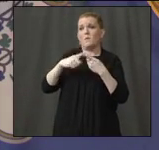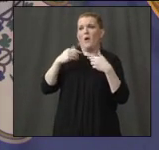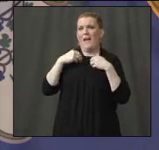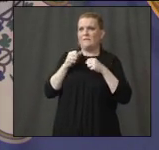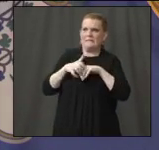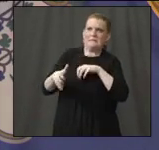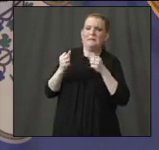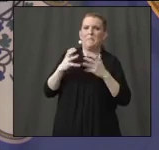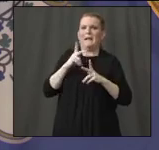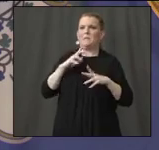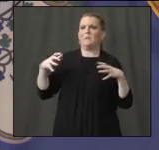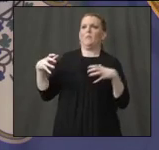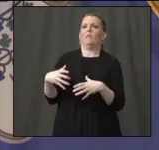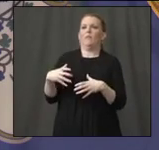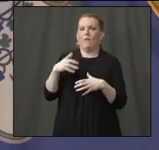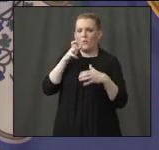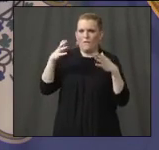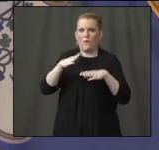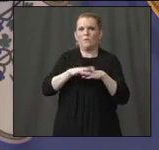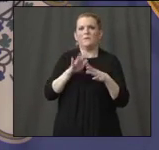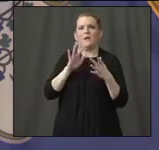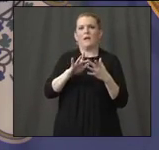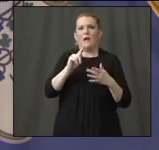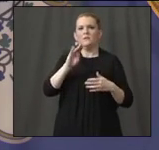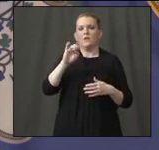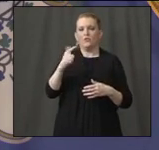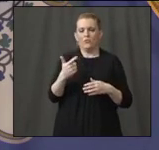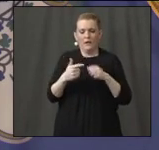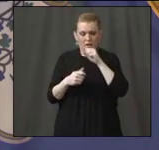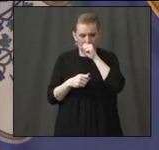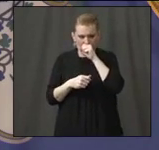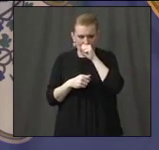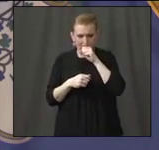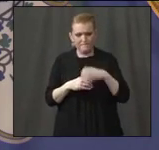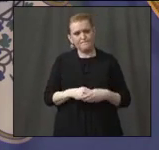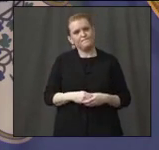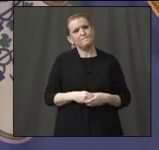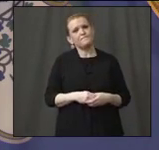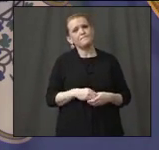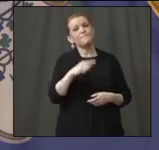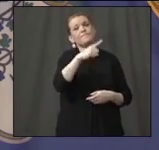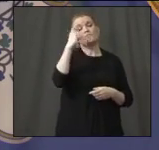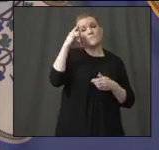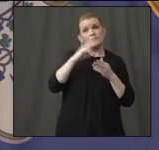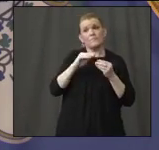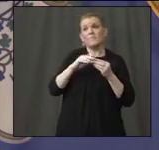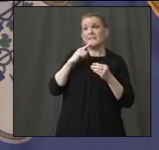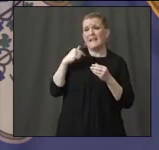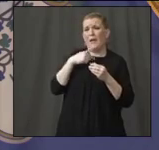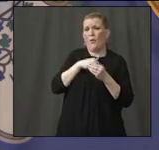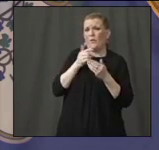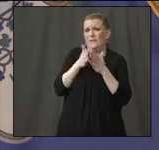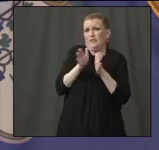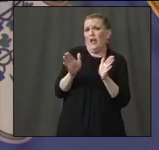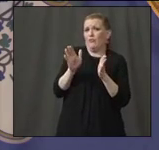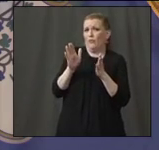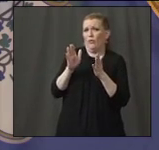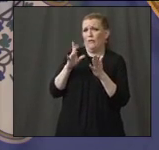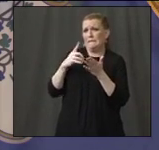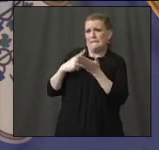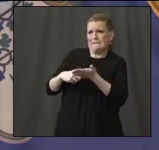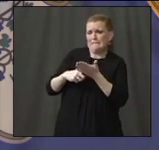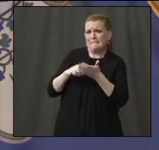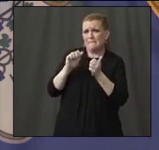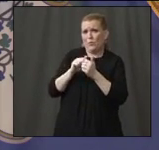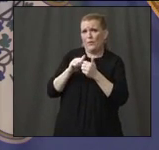talking specifically about it. Contact tracing is twofold. One, it's people power, and that's where you have the human element to